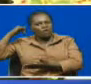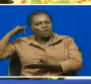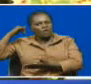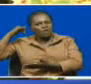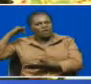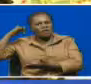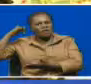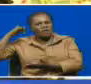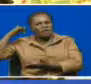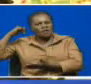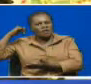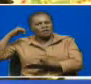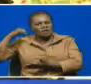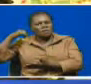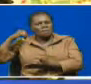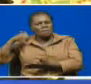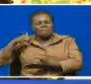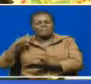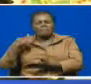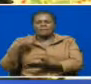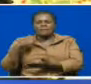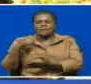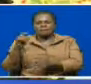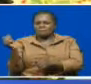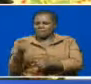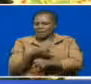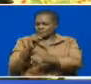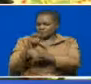it, so I could not be in a position even to sell it. But come